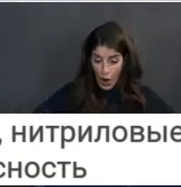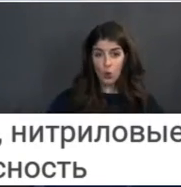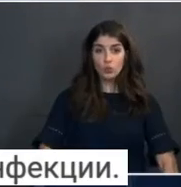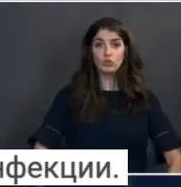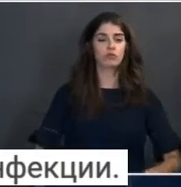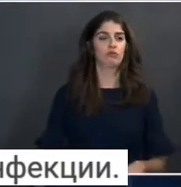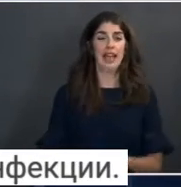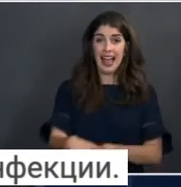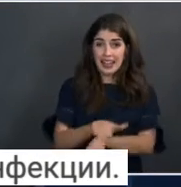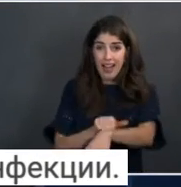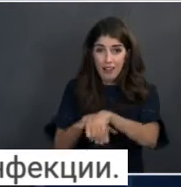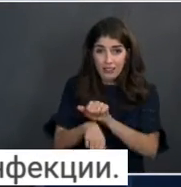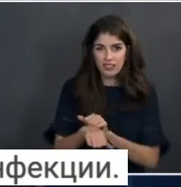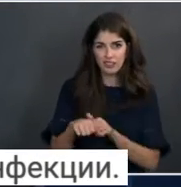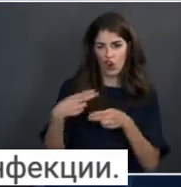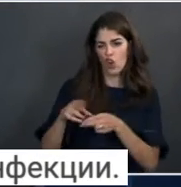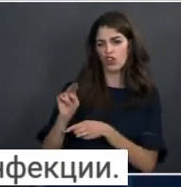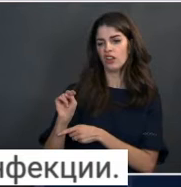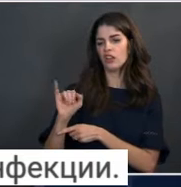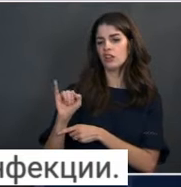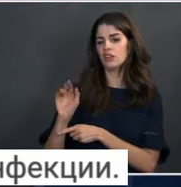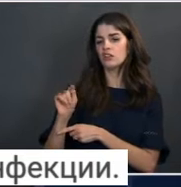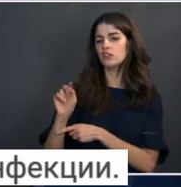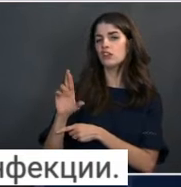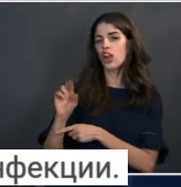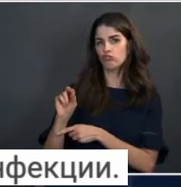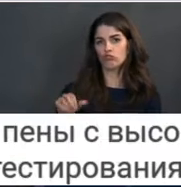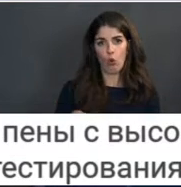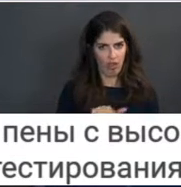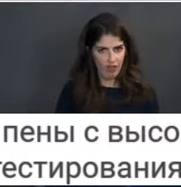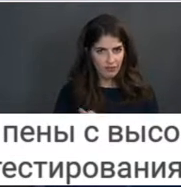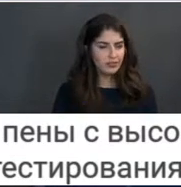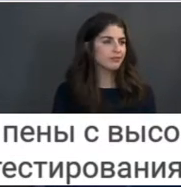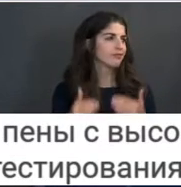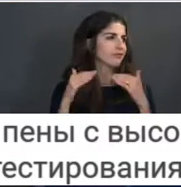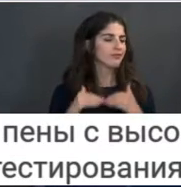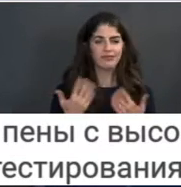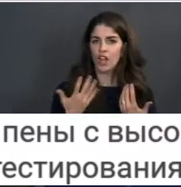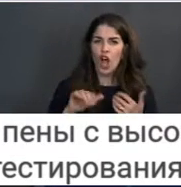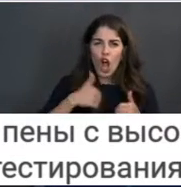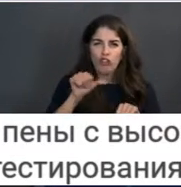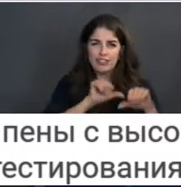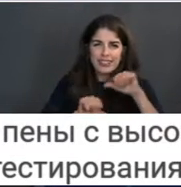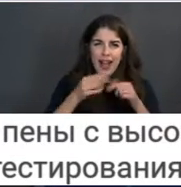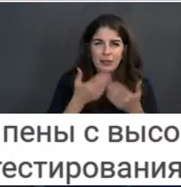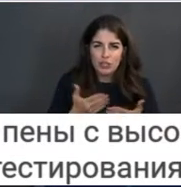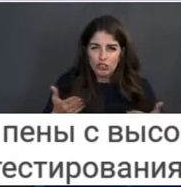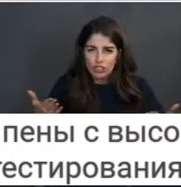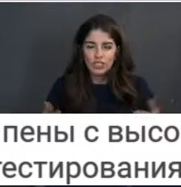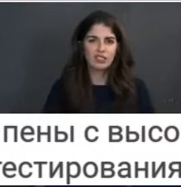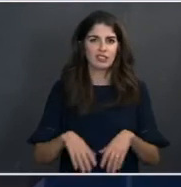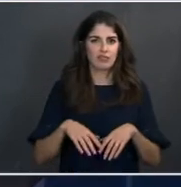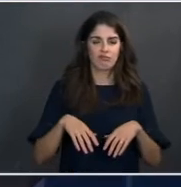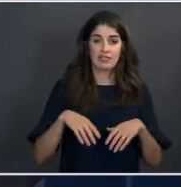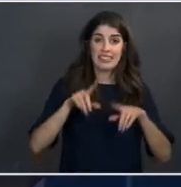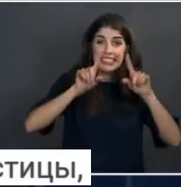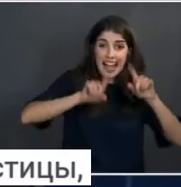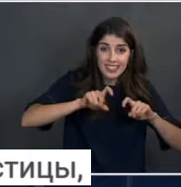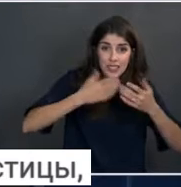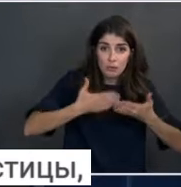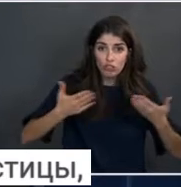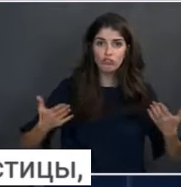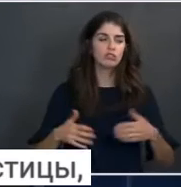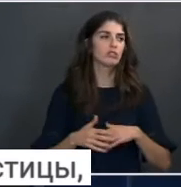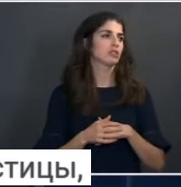again, safety and keeping people safe from infection, pipette tips and high absorbency foam swabs for testing,